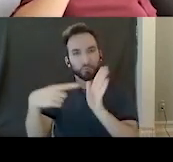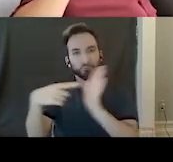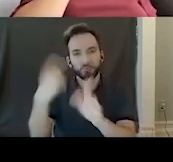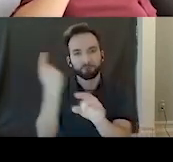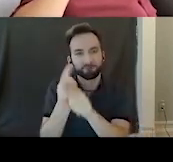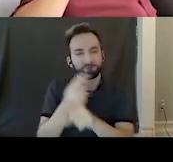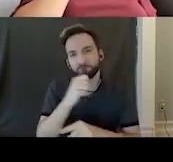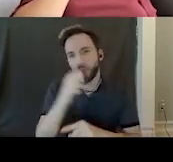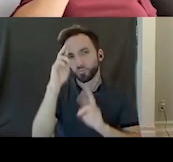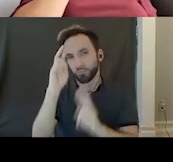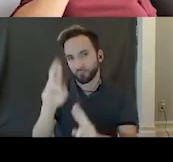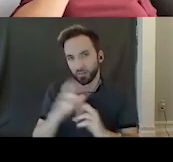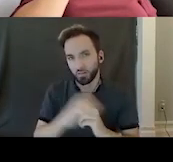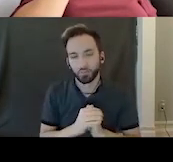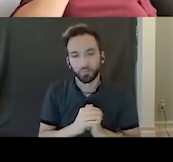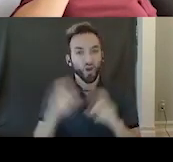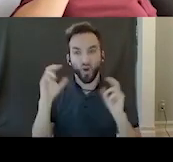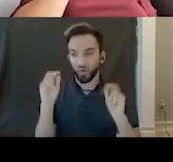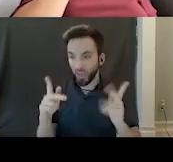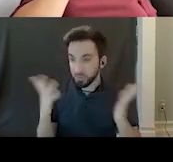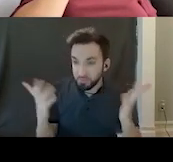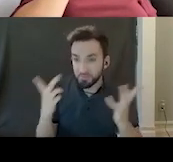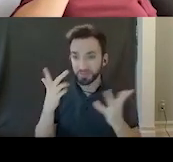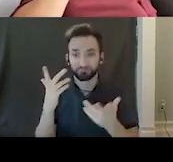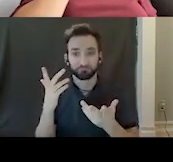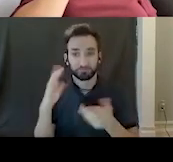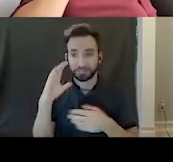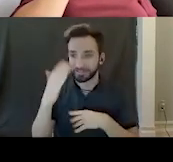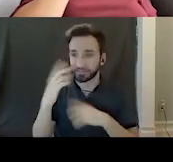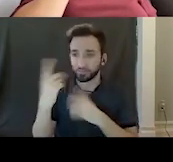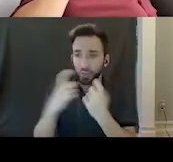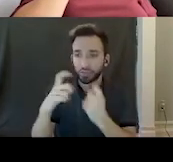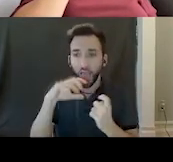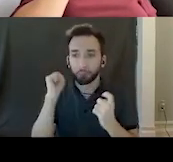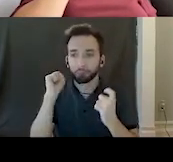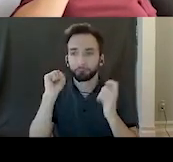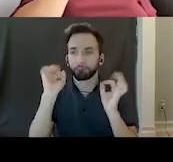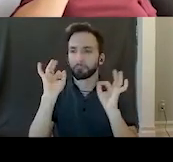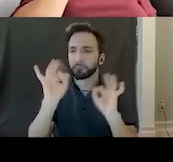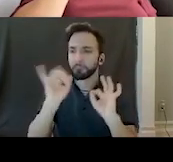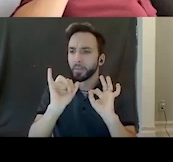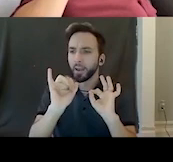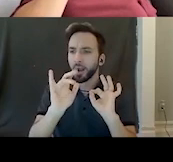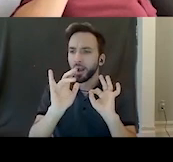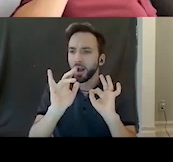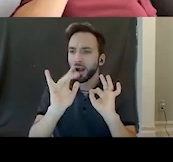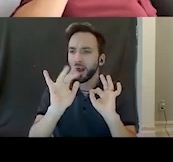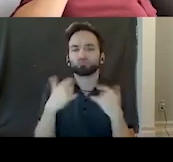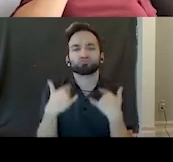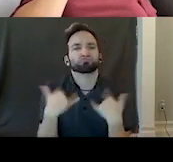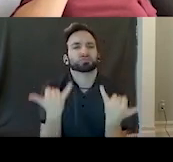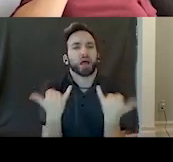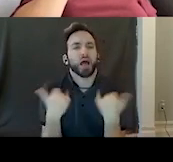So yeah, okay, perfect. So what I'm gonna do is I'm gonna leave the